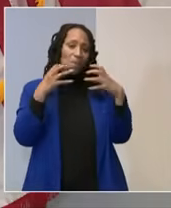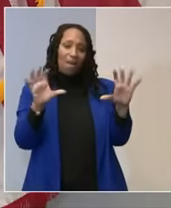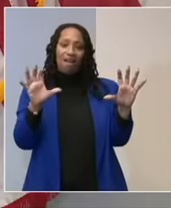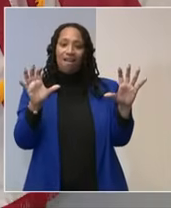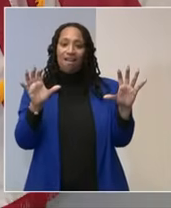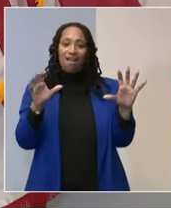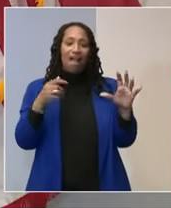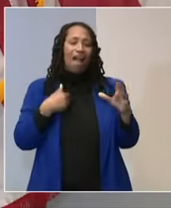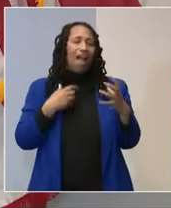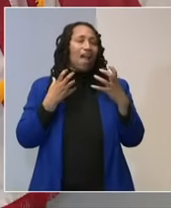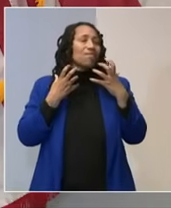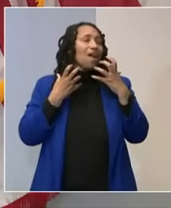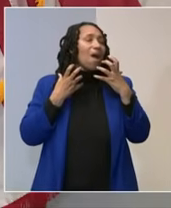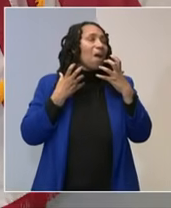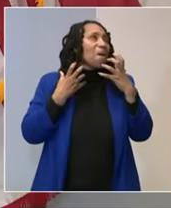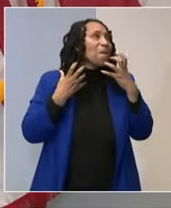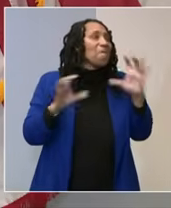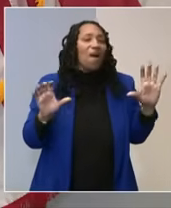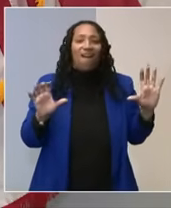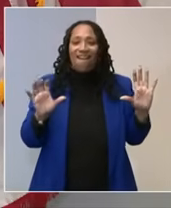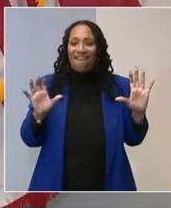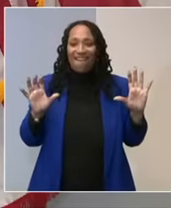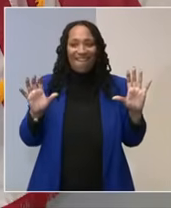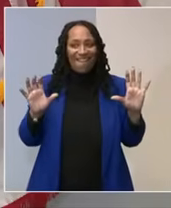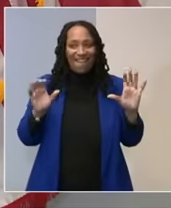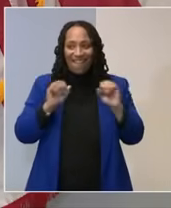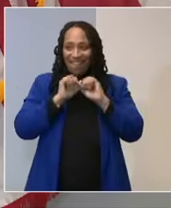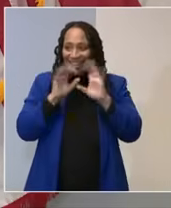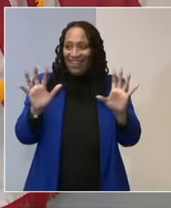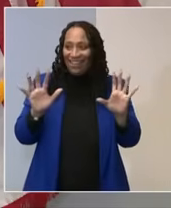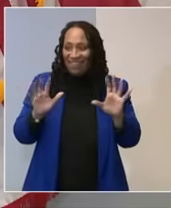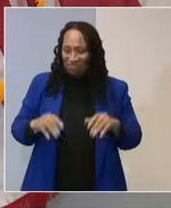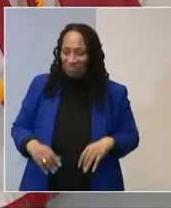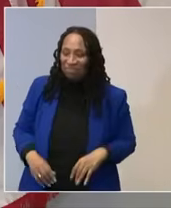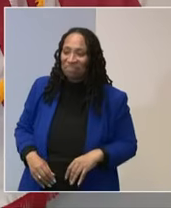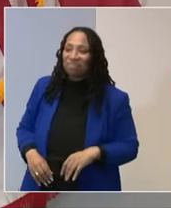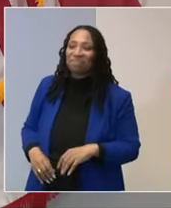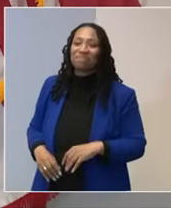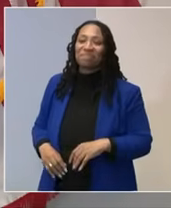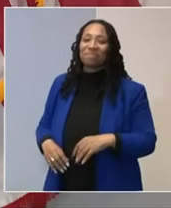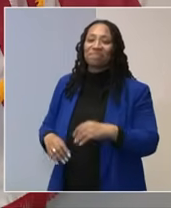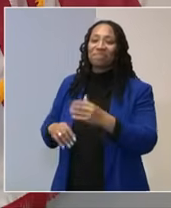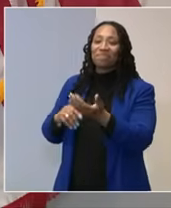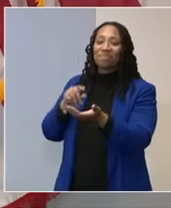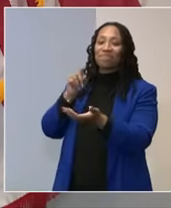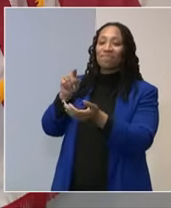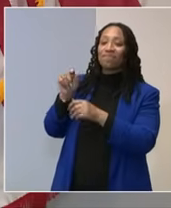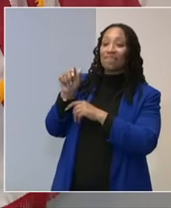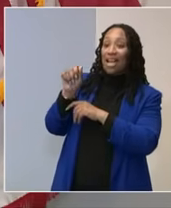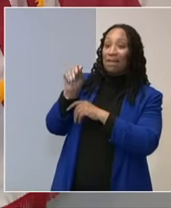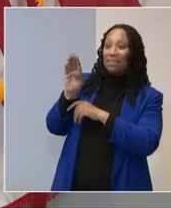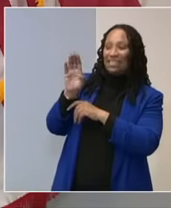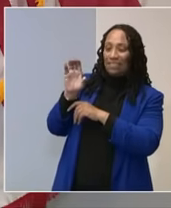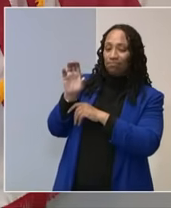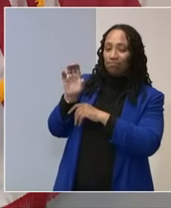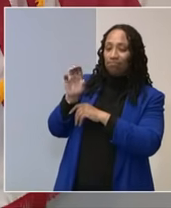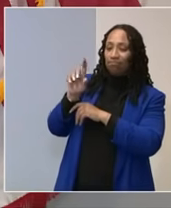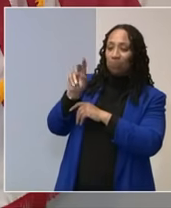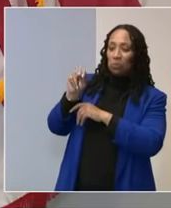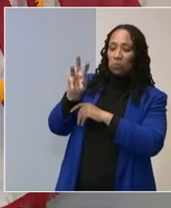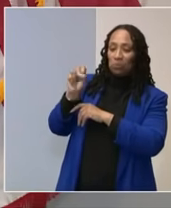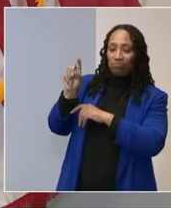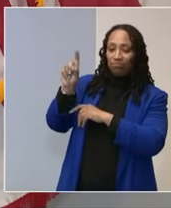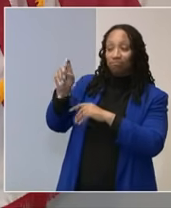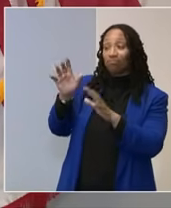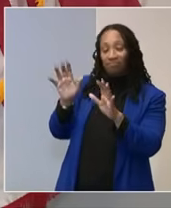Okay. Did you get a question? Okay, your question. Beatrice Peterson, ABC News. Thank you, Beatrice. Thank you. You